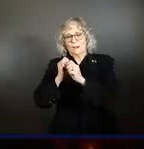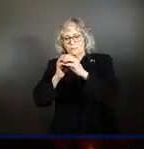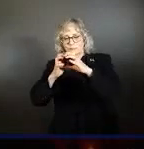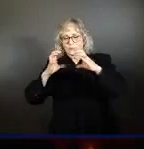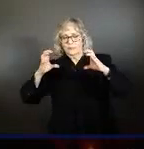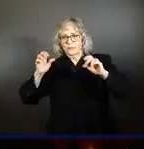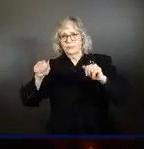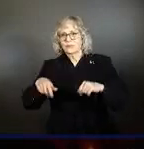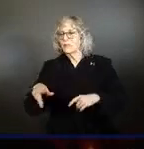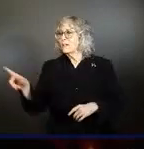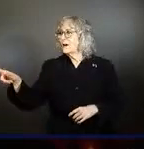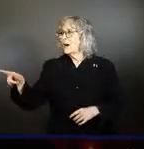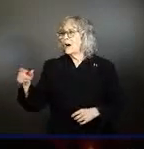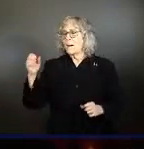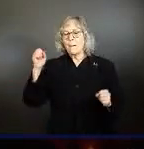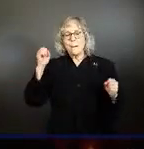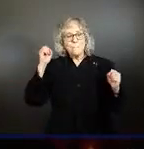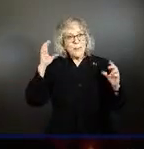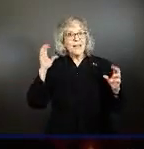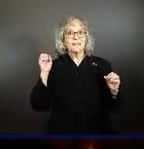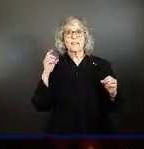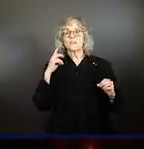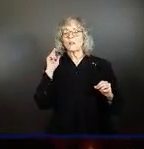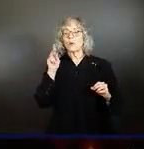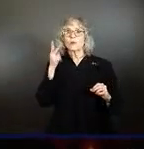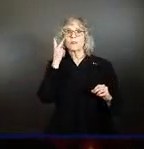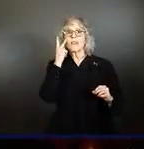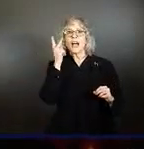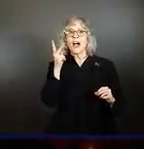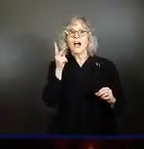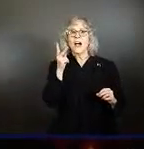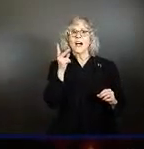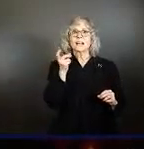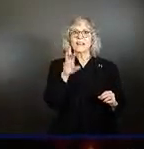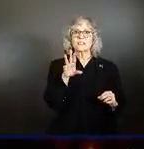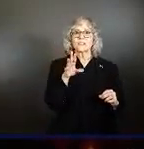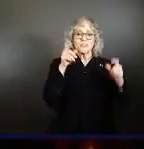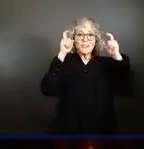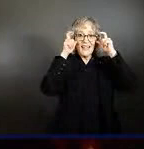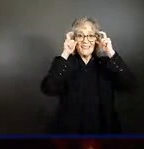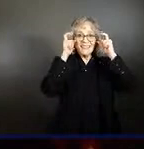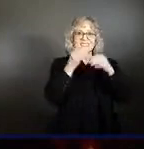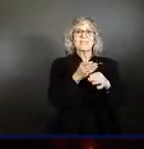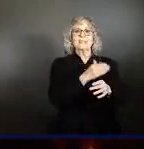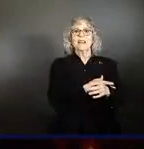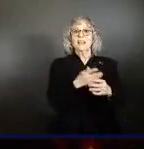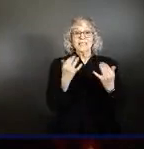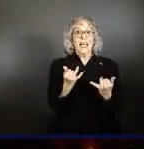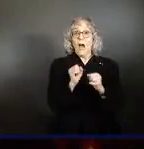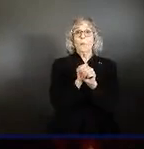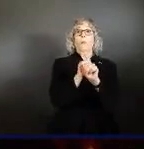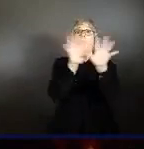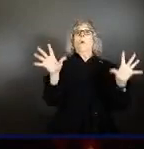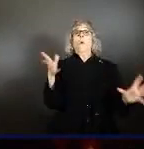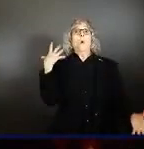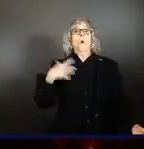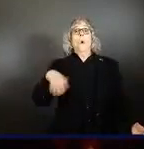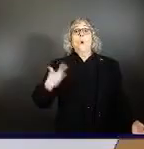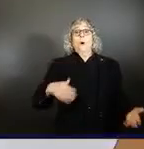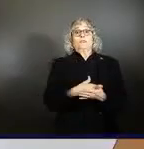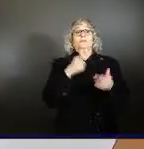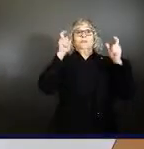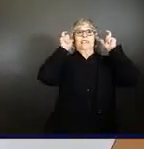I mean, it's amazing. It's like going to the eye doctor and getting your glasses updated. You can see clearly now, and this is